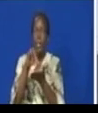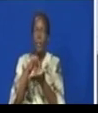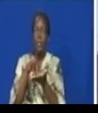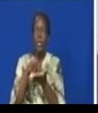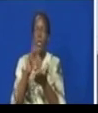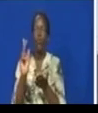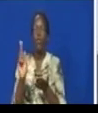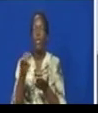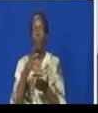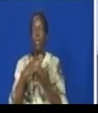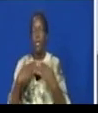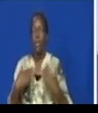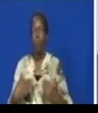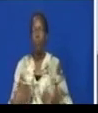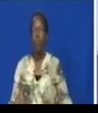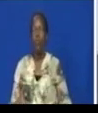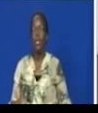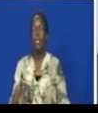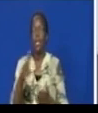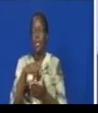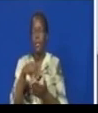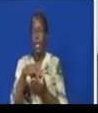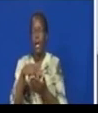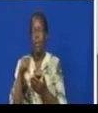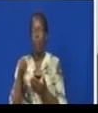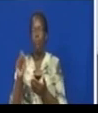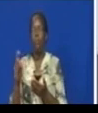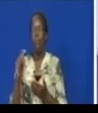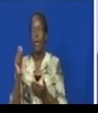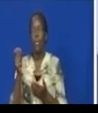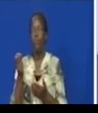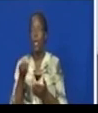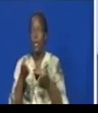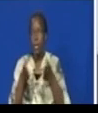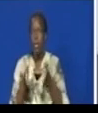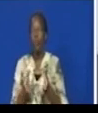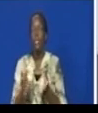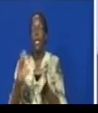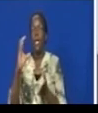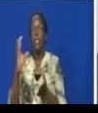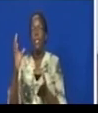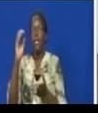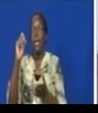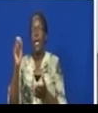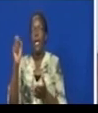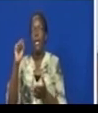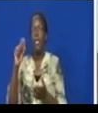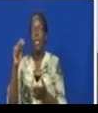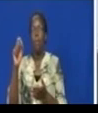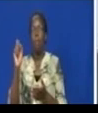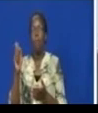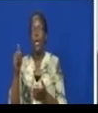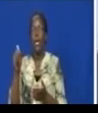keep such body in such paths. Now, this force we call the centripetal force, and it